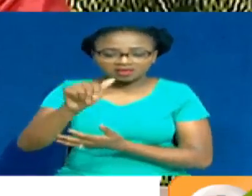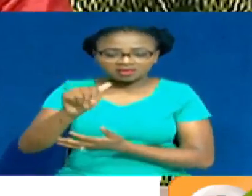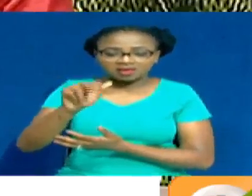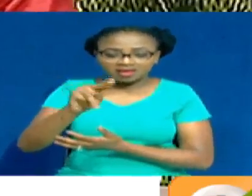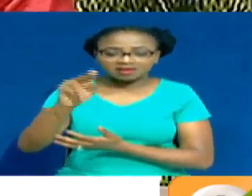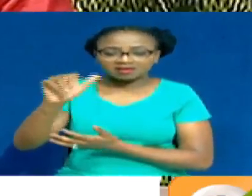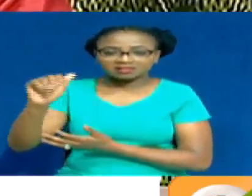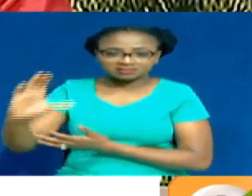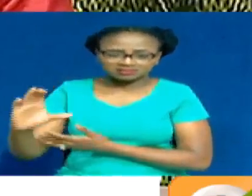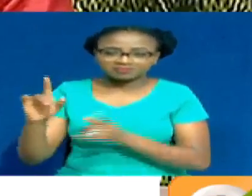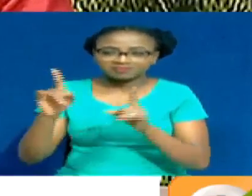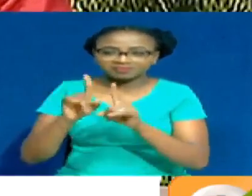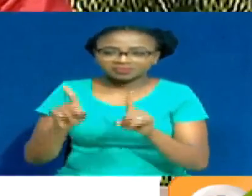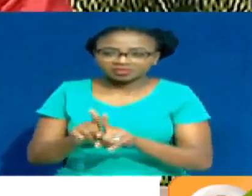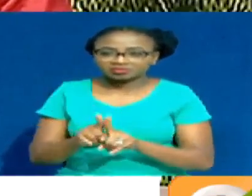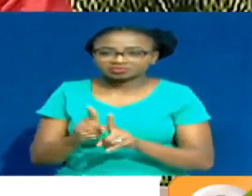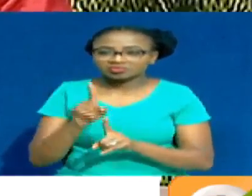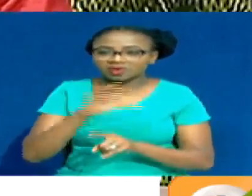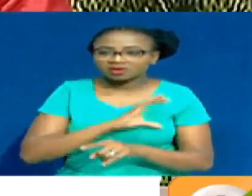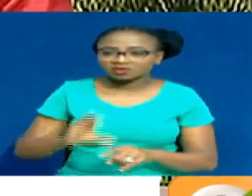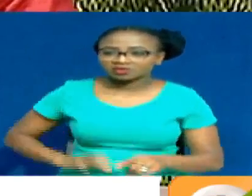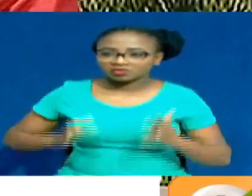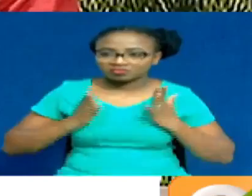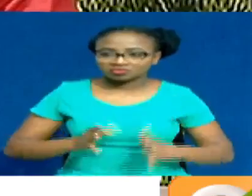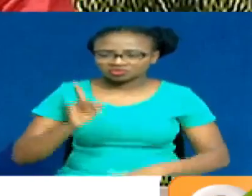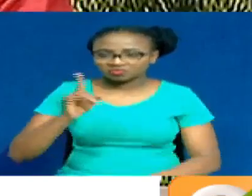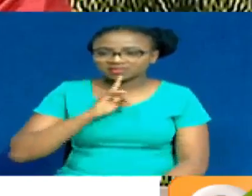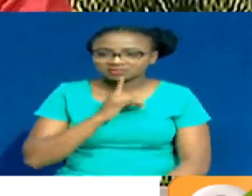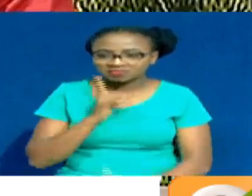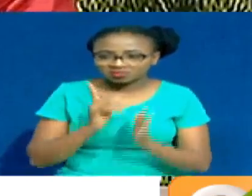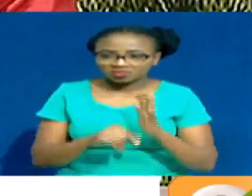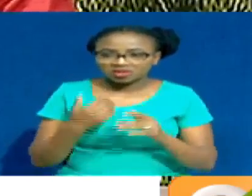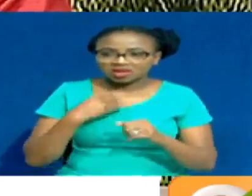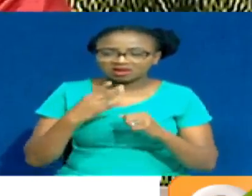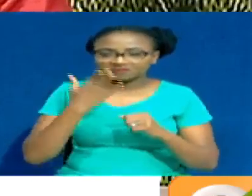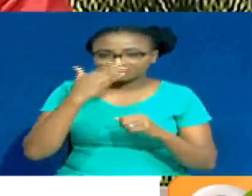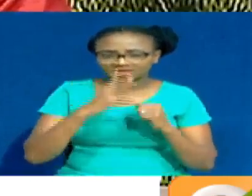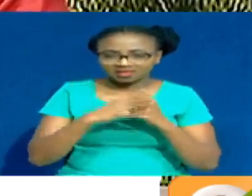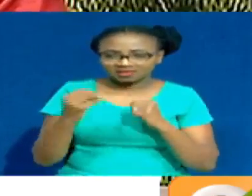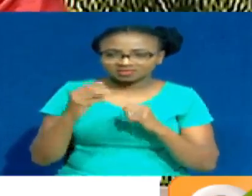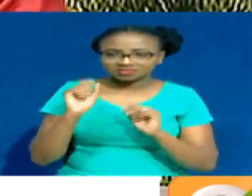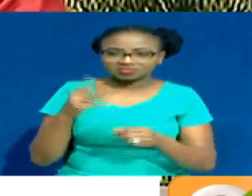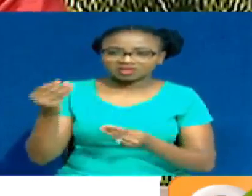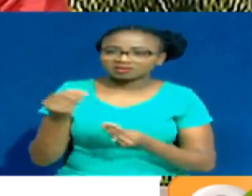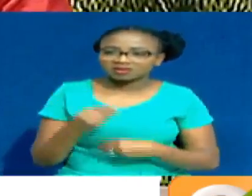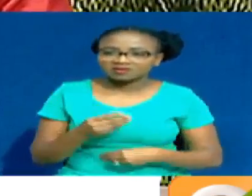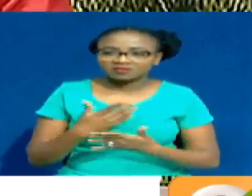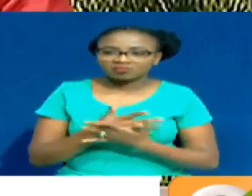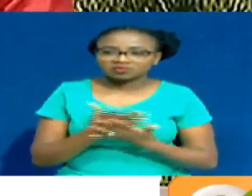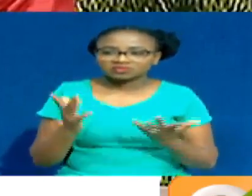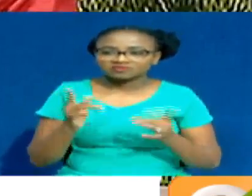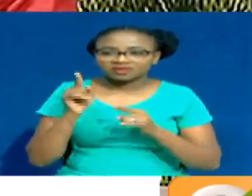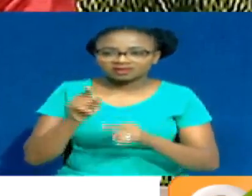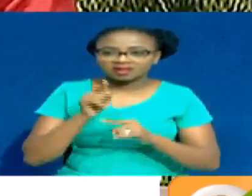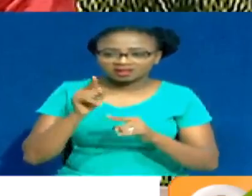of commissioners I was with a function recently, Commissioner Galgalo, saying you have 90 days to present whichever claim that you have